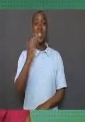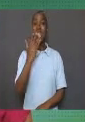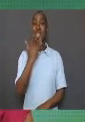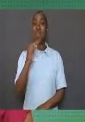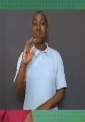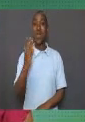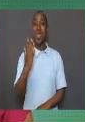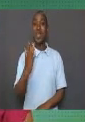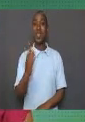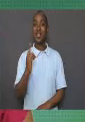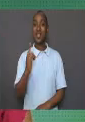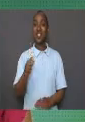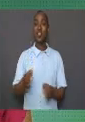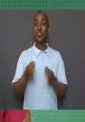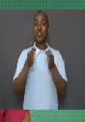can be given.